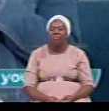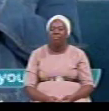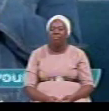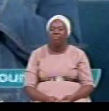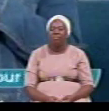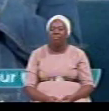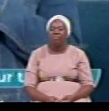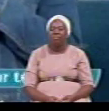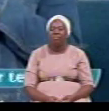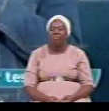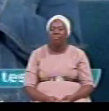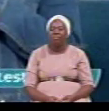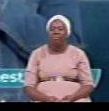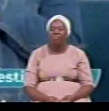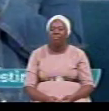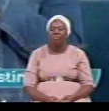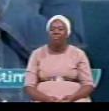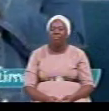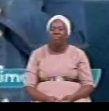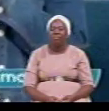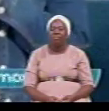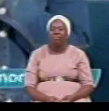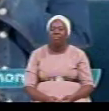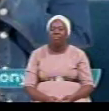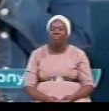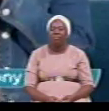She went through an operation in